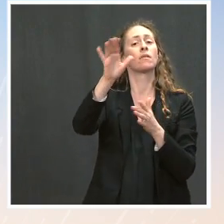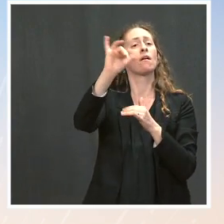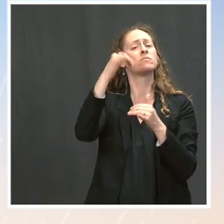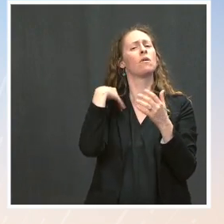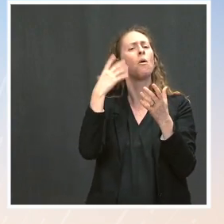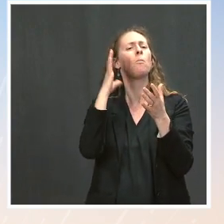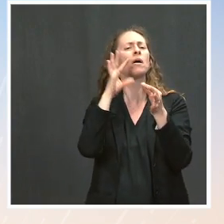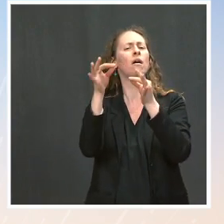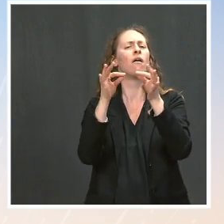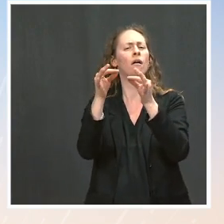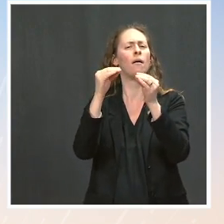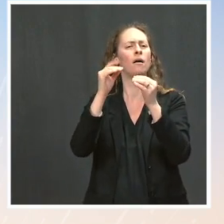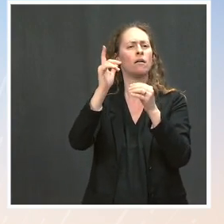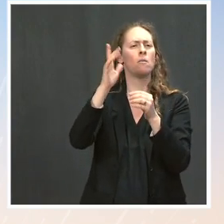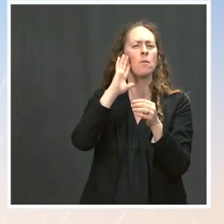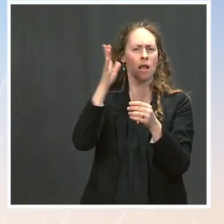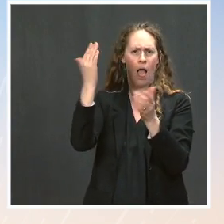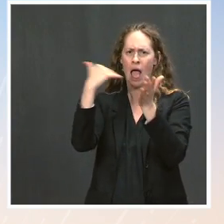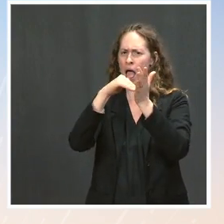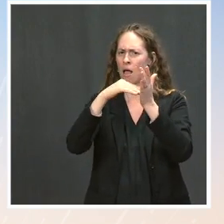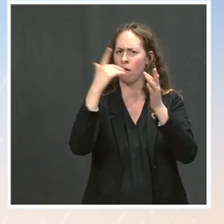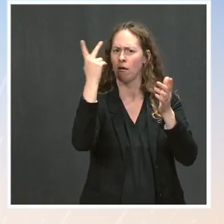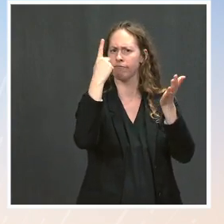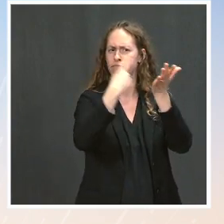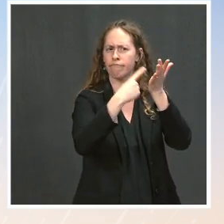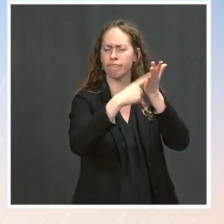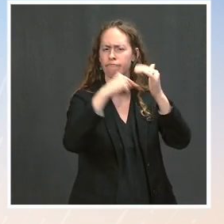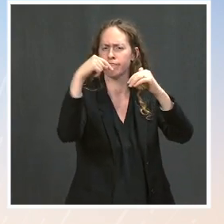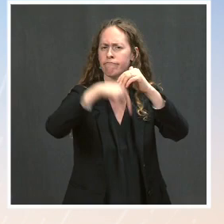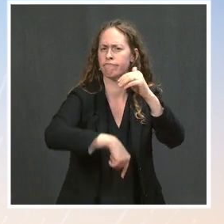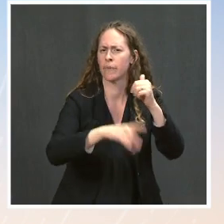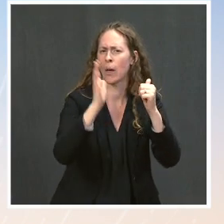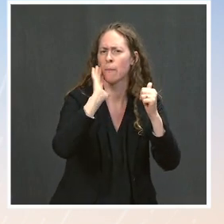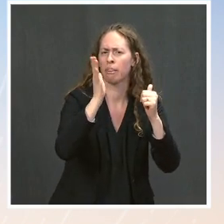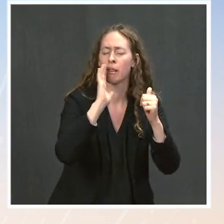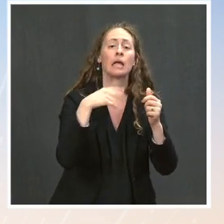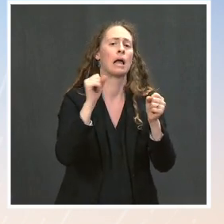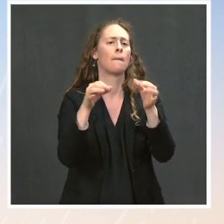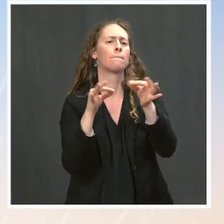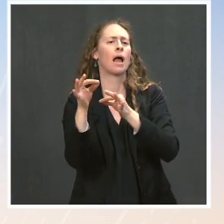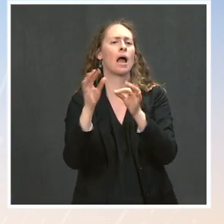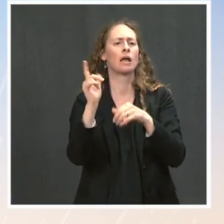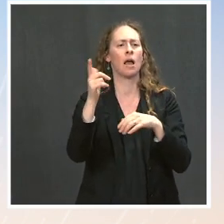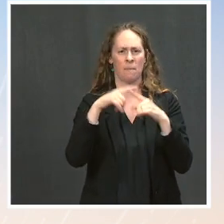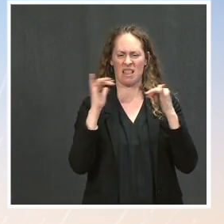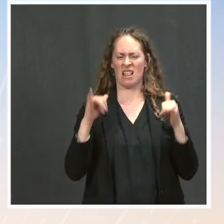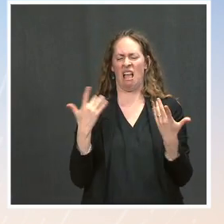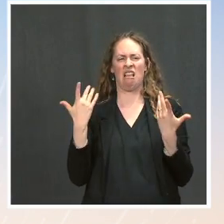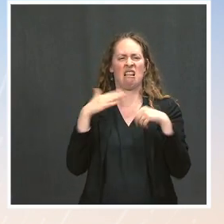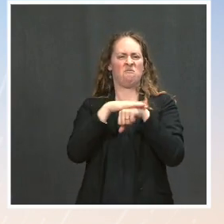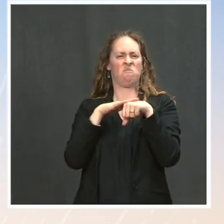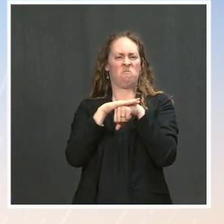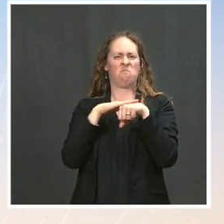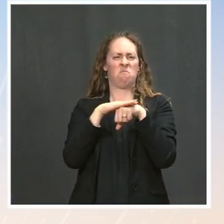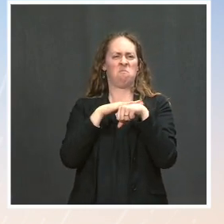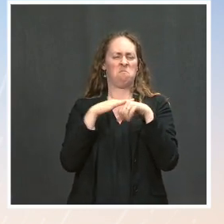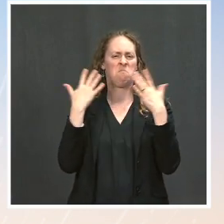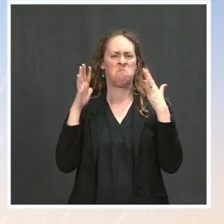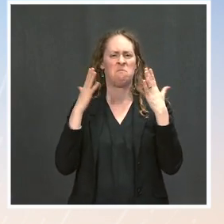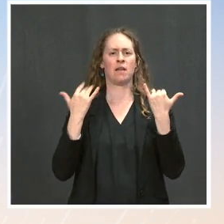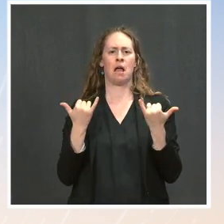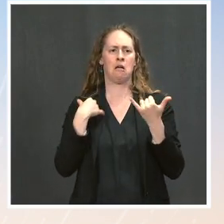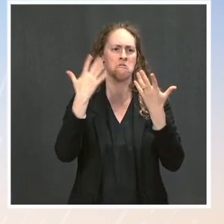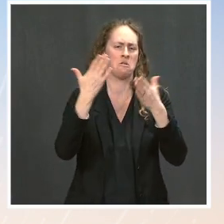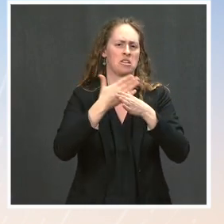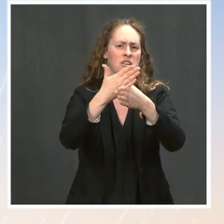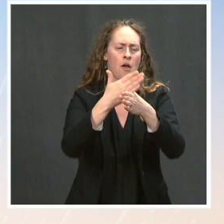this afternoon that will provide additional details. So this is just what is available at this point in time of what is being requested and what we are providing.